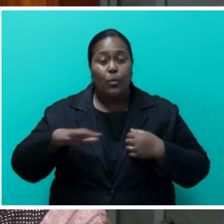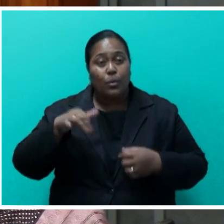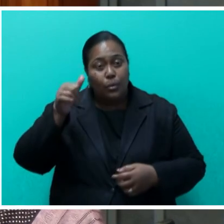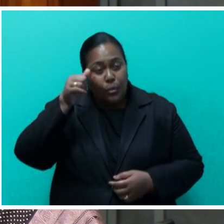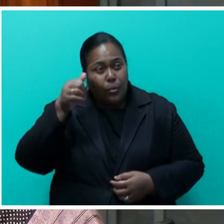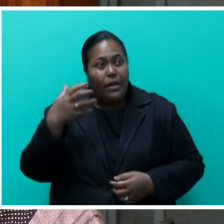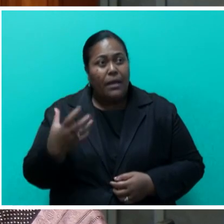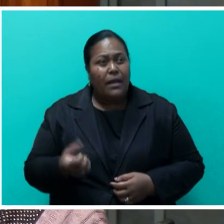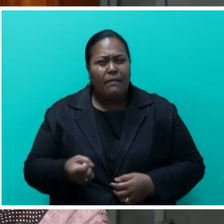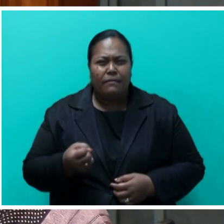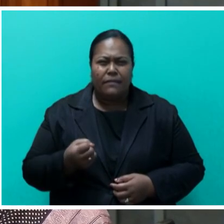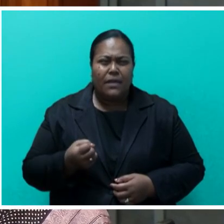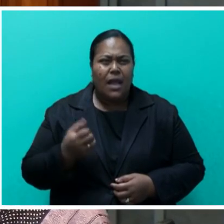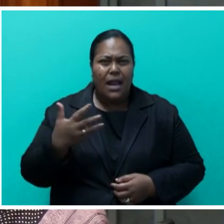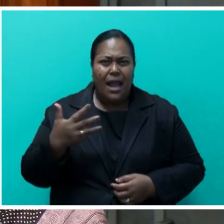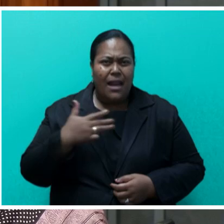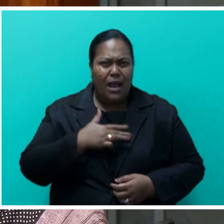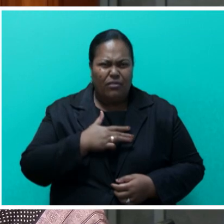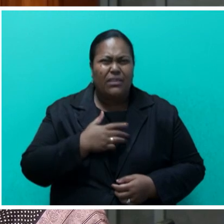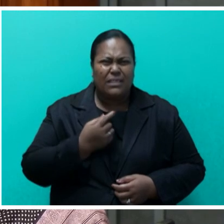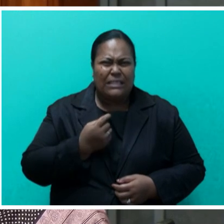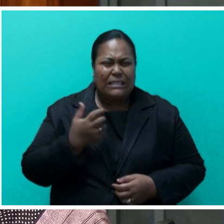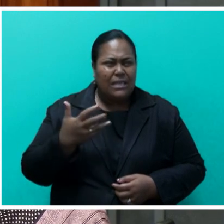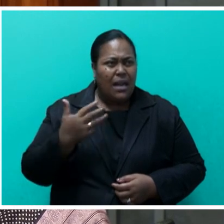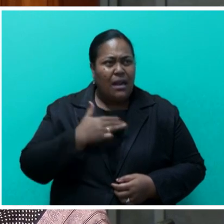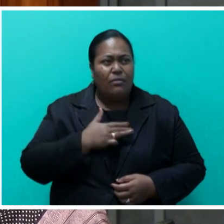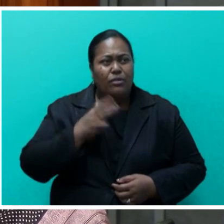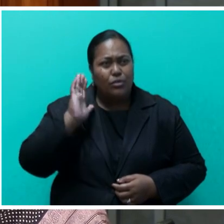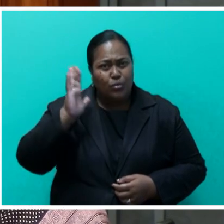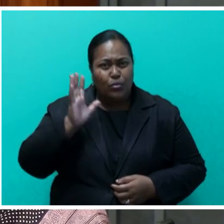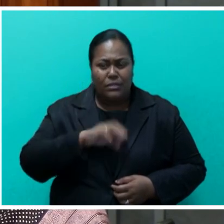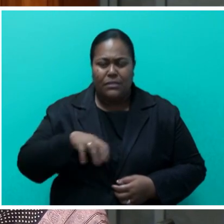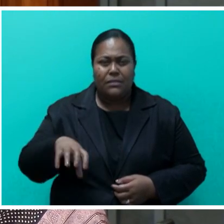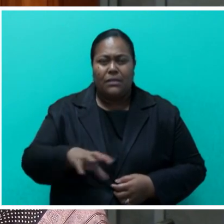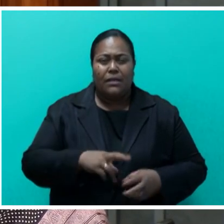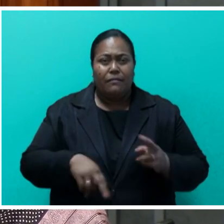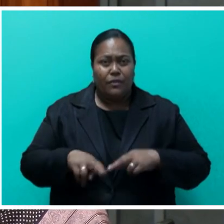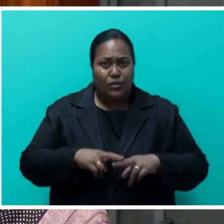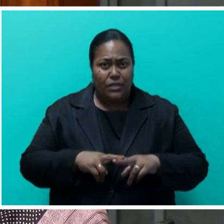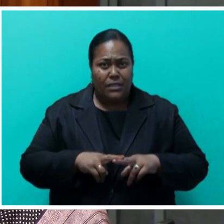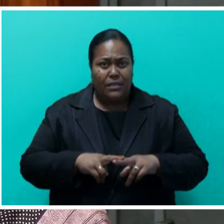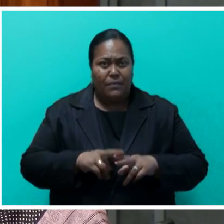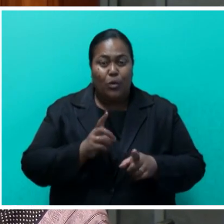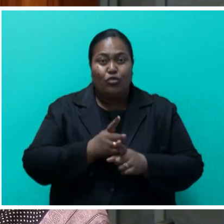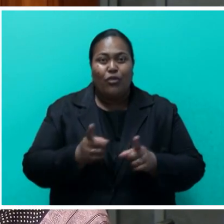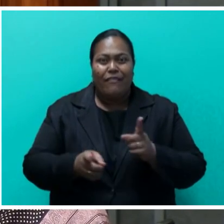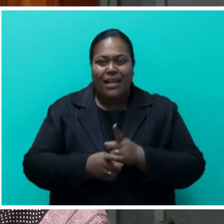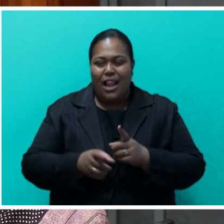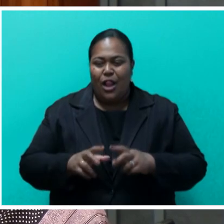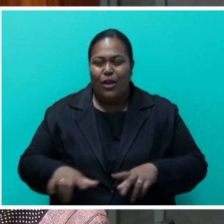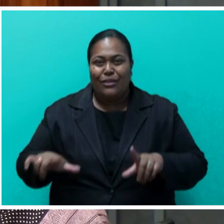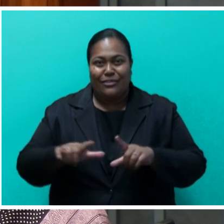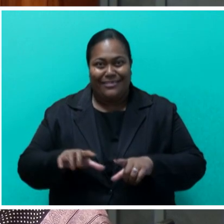close to 900 schools located around Fiji, given their geographical location